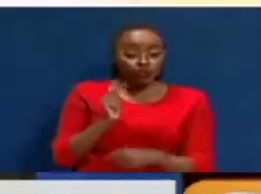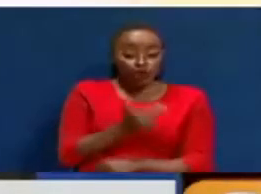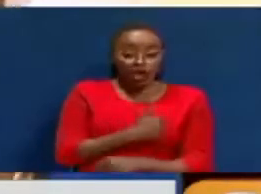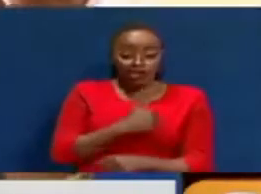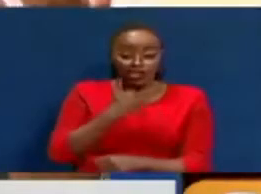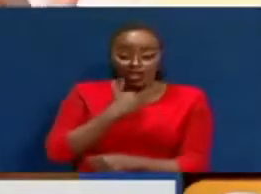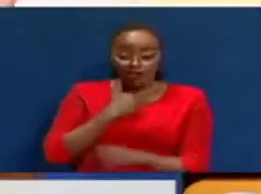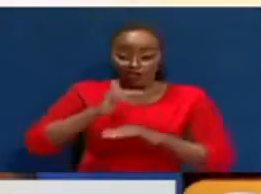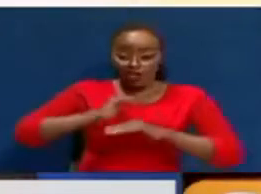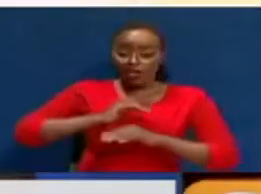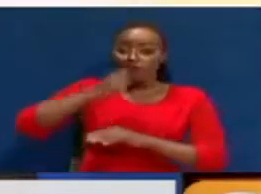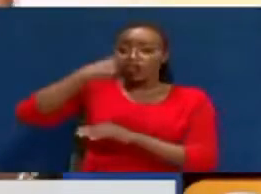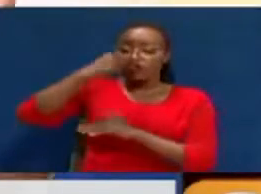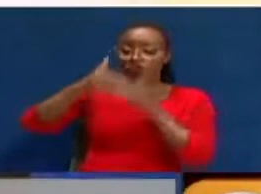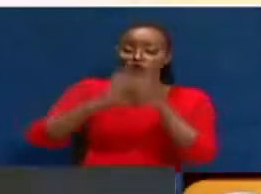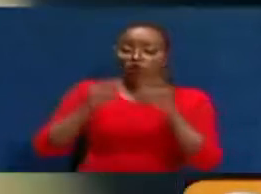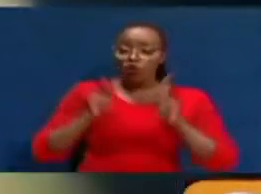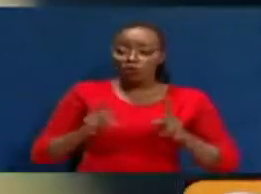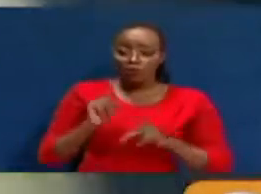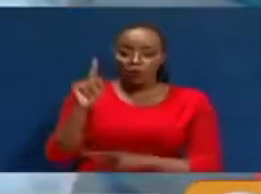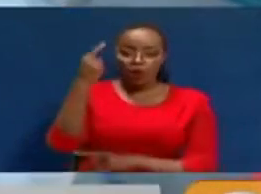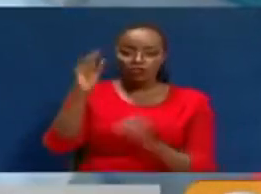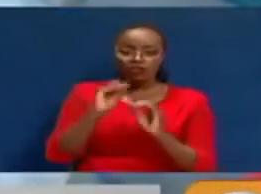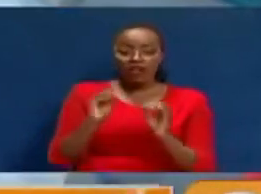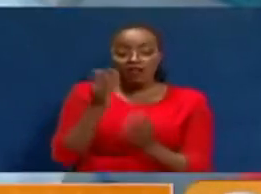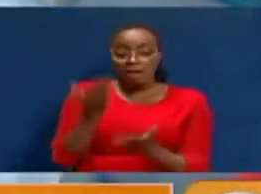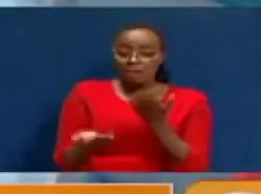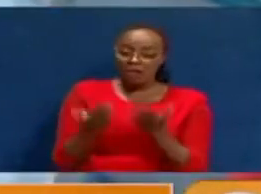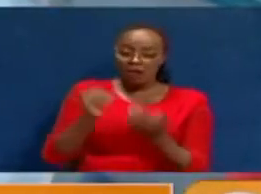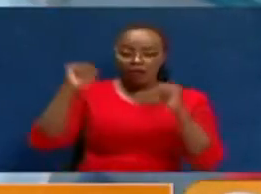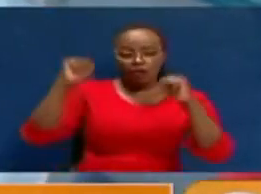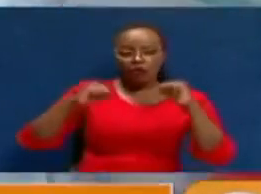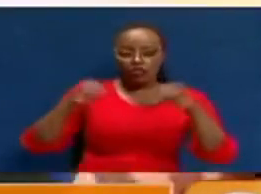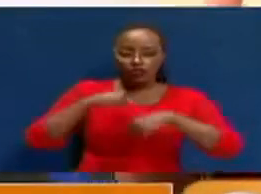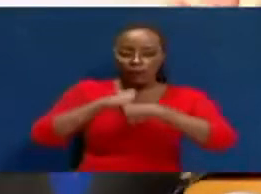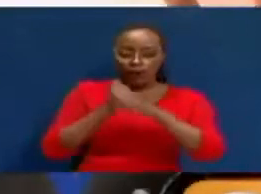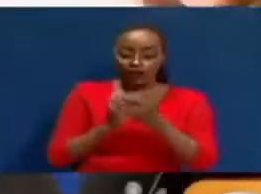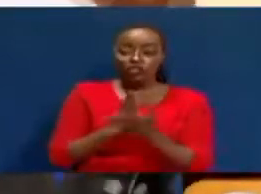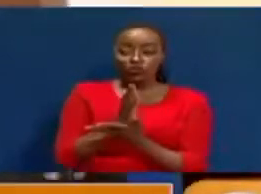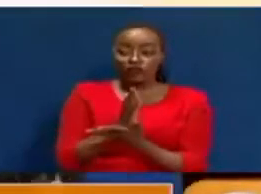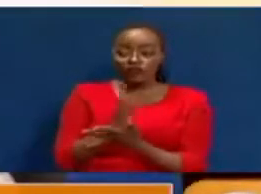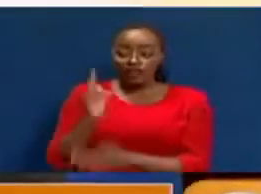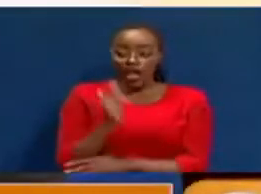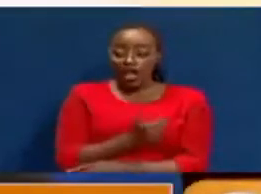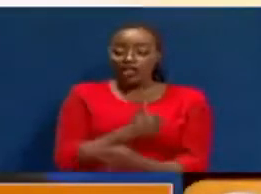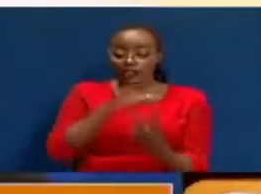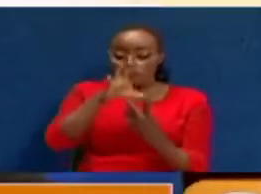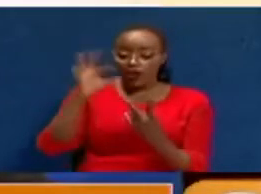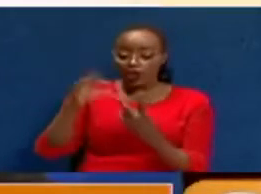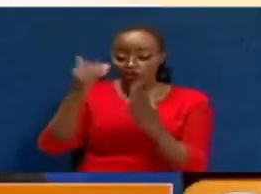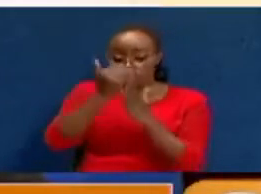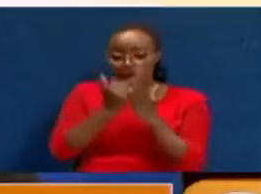have enough vaccines for everybody at once. Possibilities of making sure that we have a priority